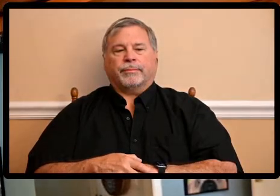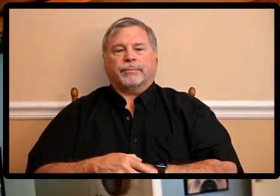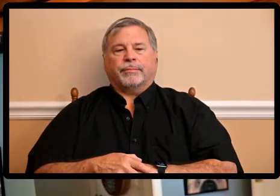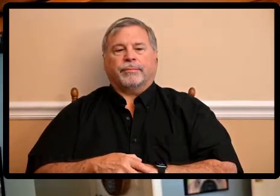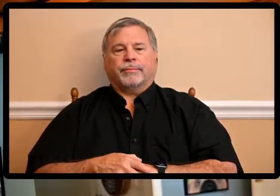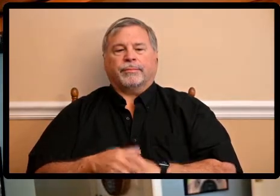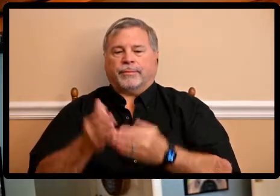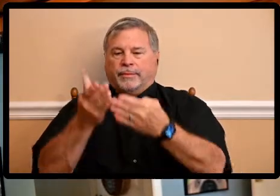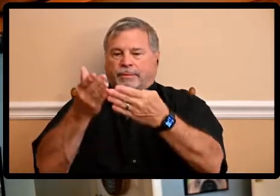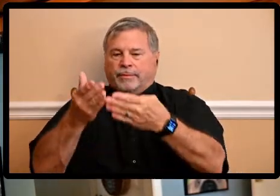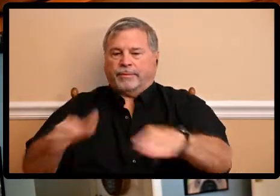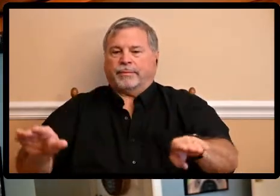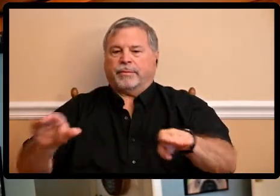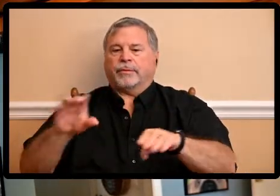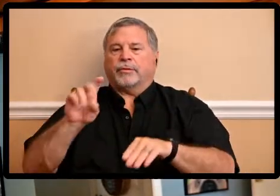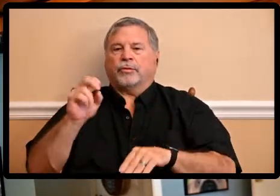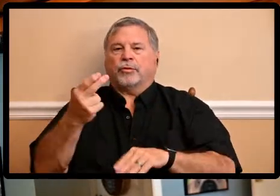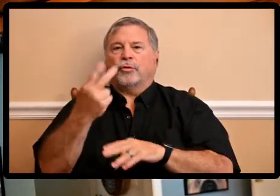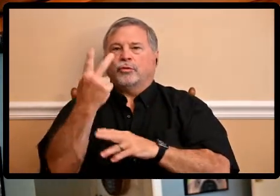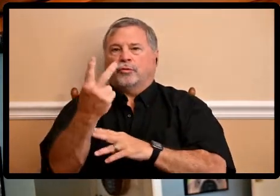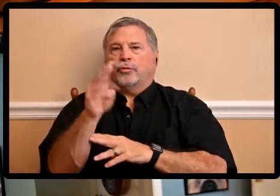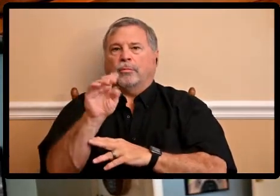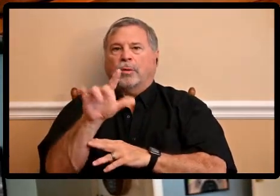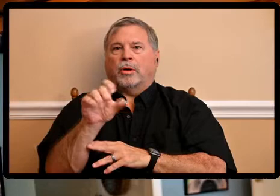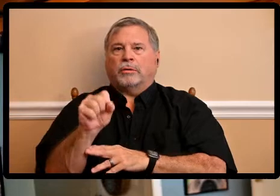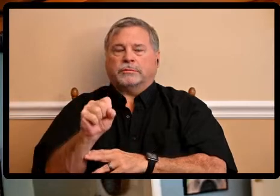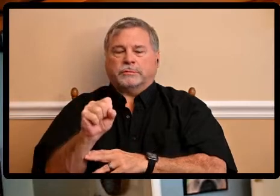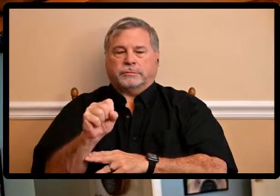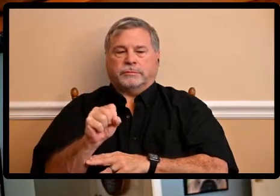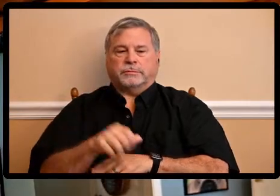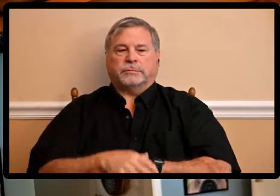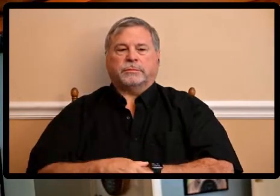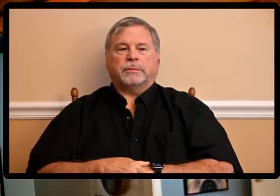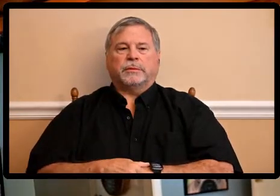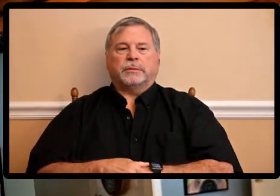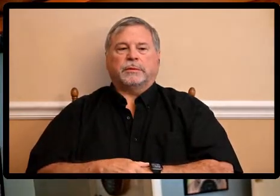Now I've separated this dough into 2 balls,